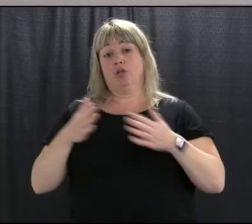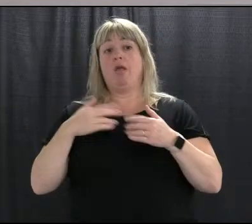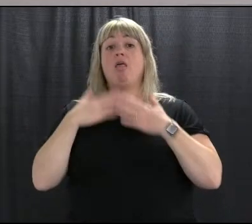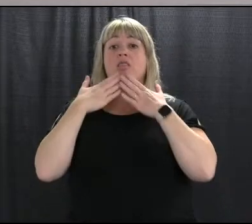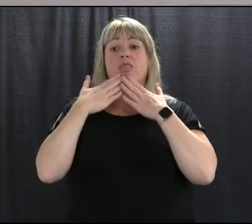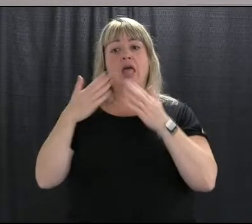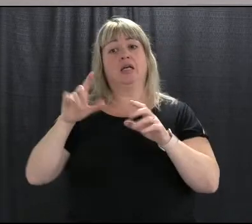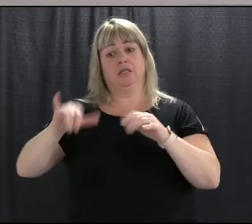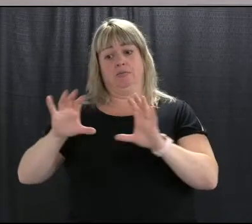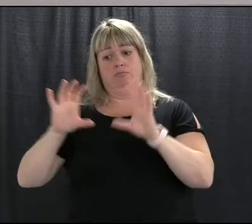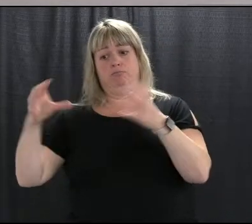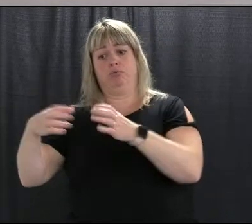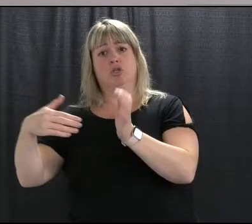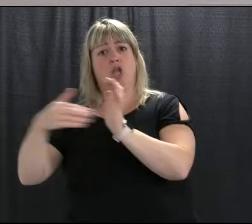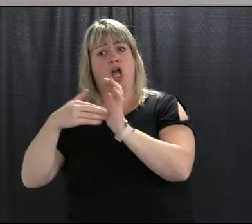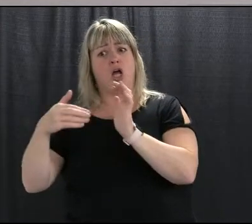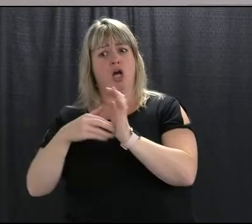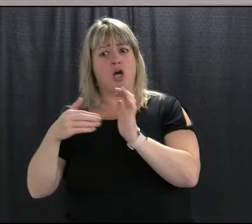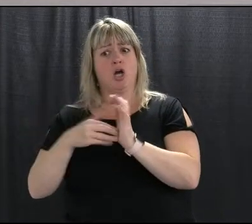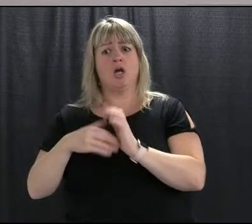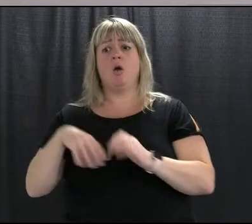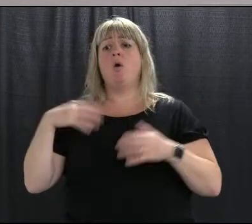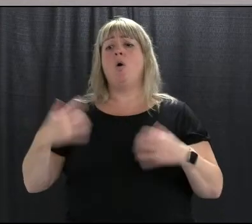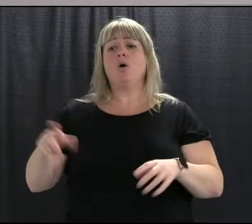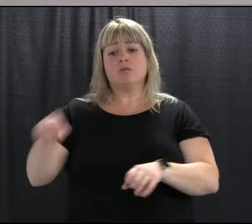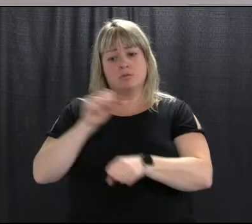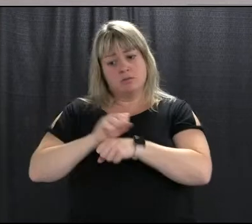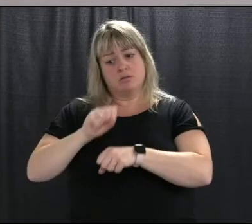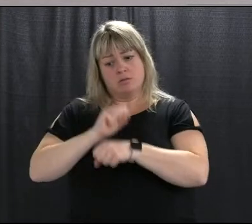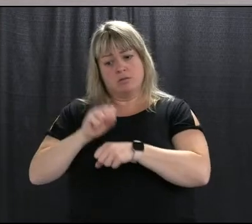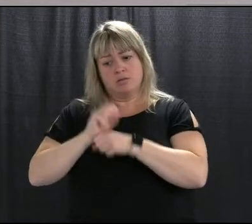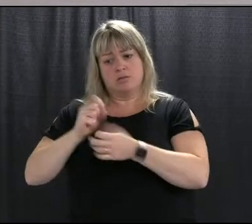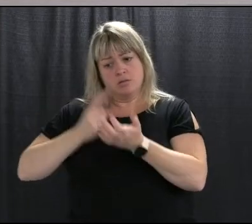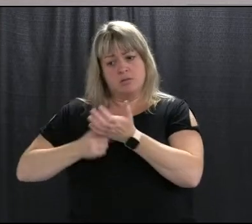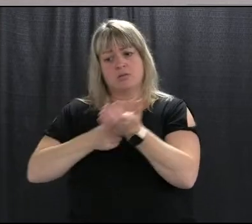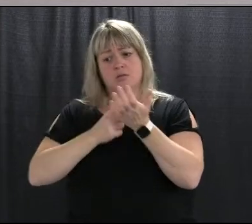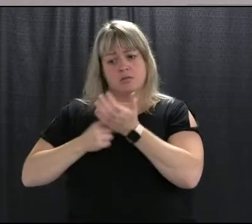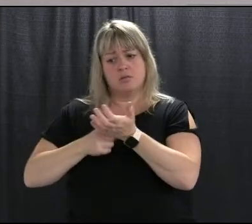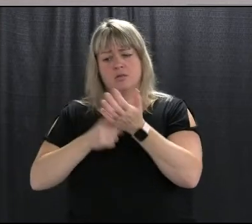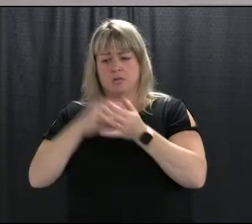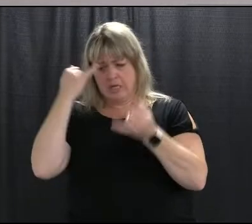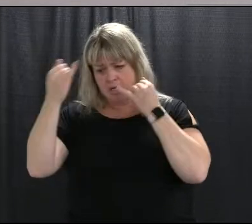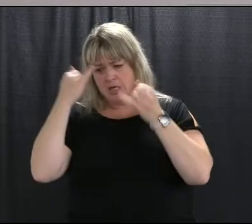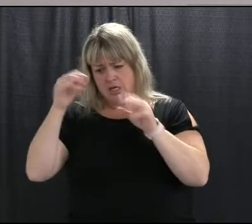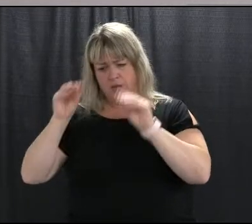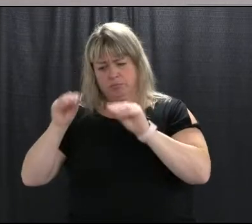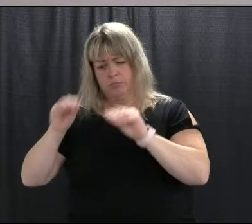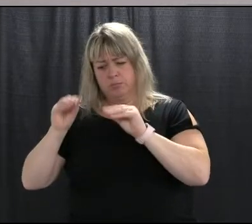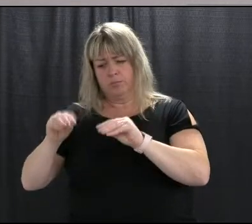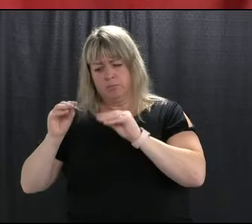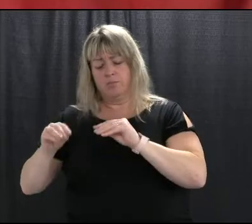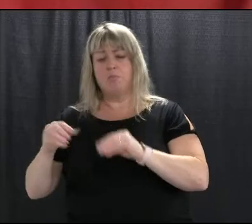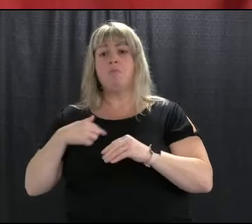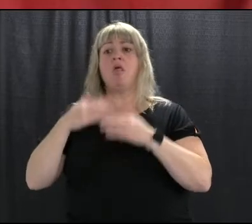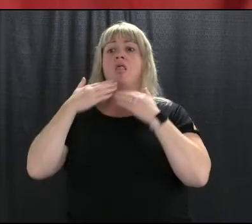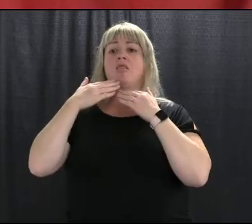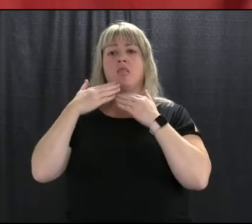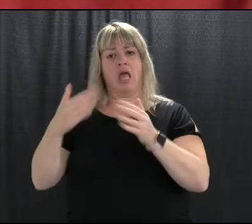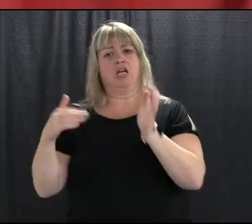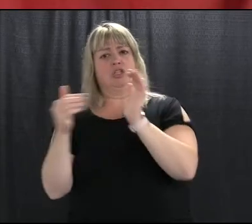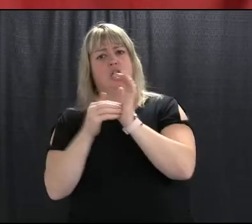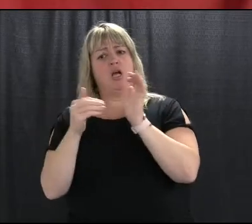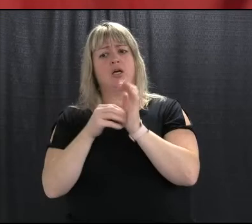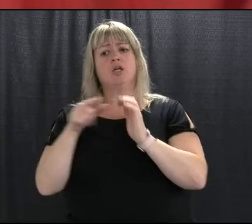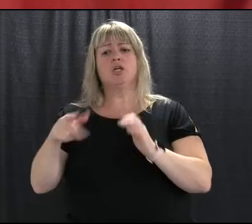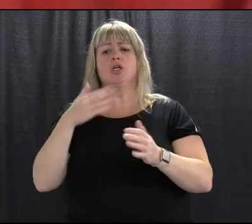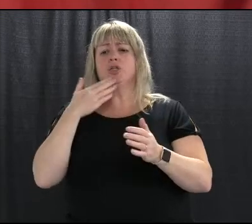members of the task force for the work and the time that they have contributed to this report. And I would also like to thank them for the commitment